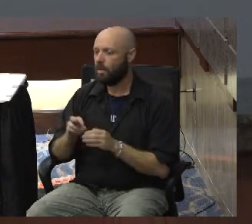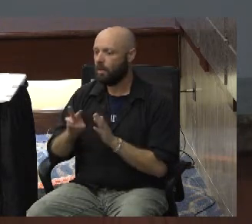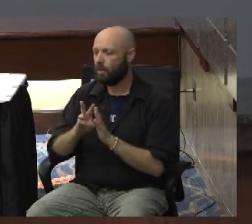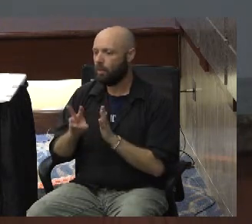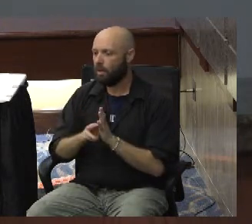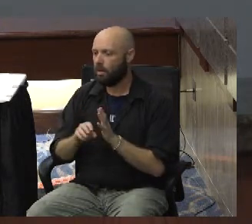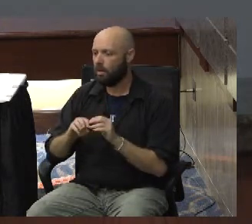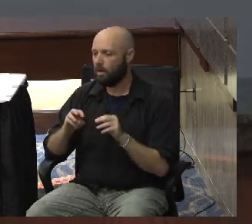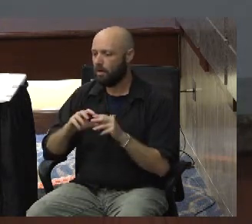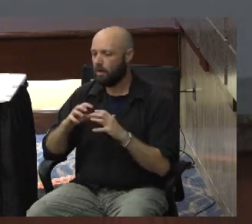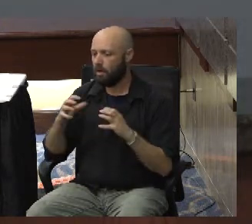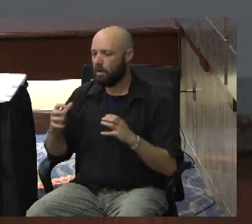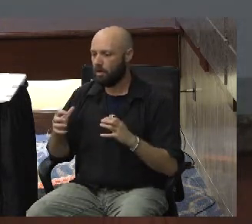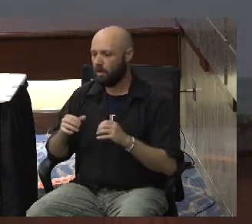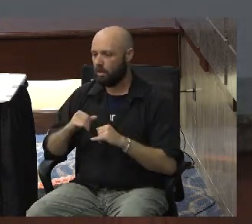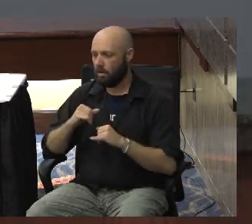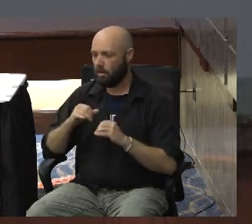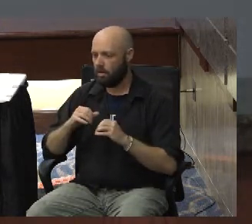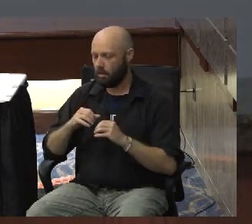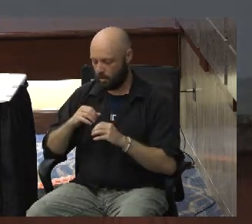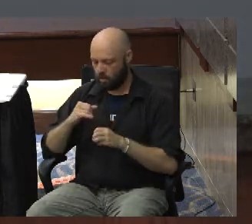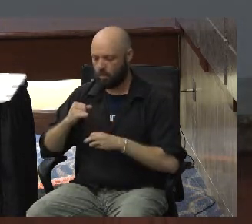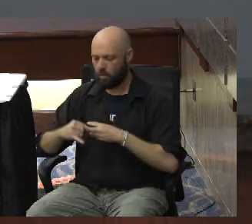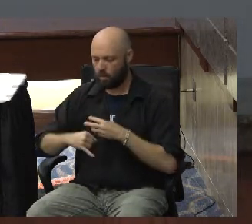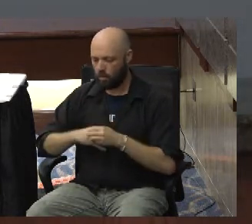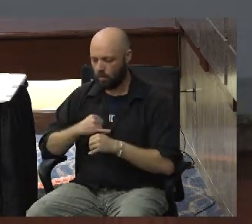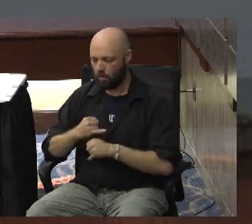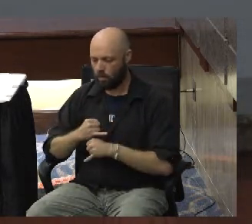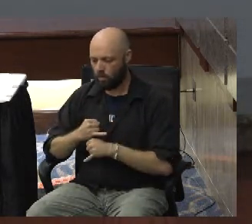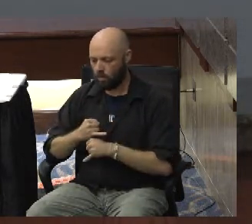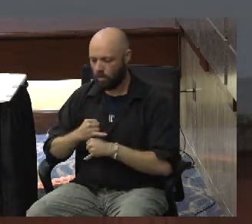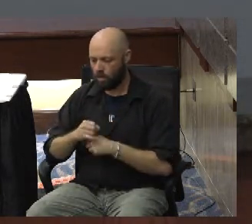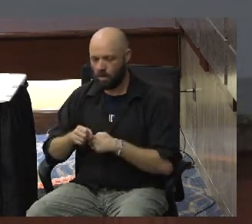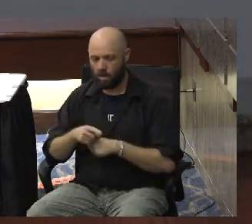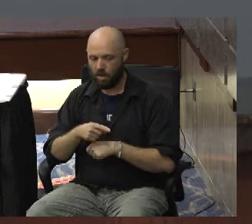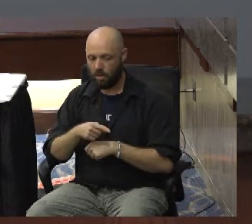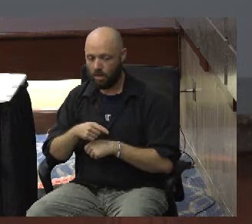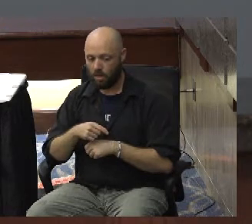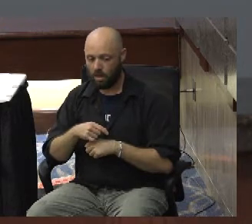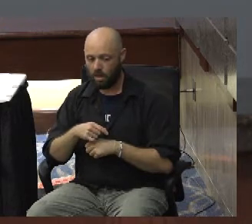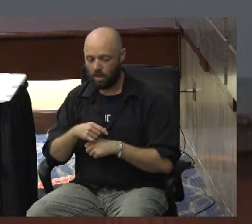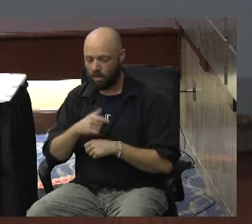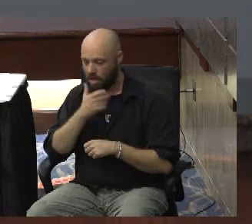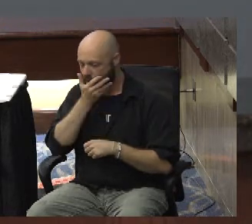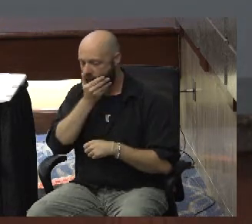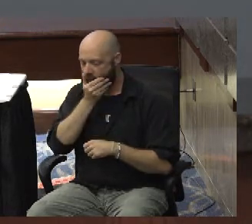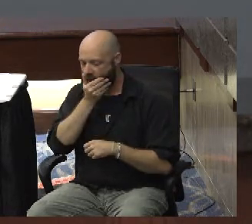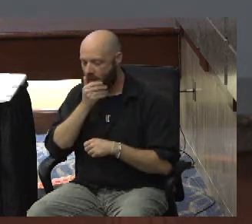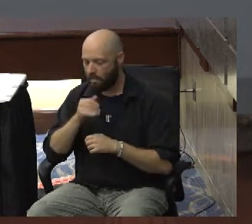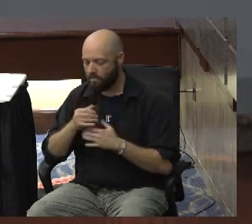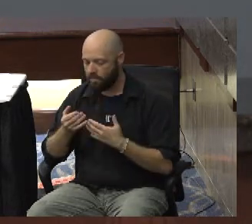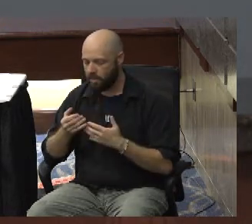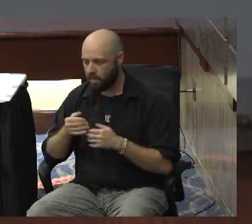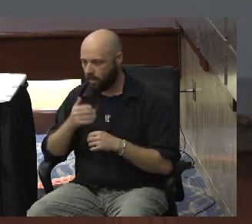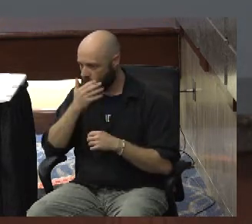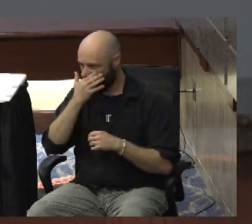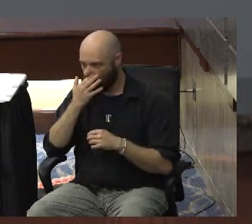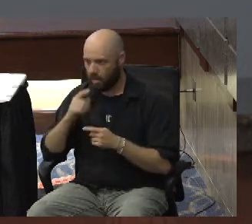these international companies have unique issues in their supply chain because they're dealing with different economies,